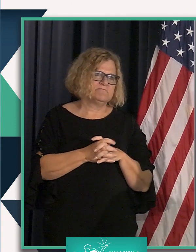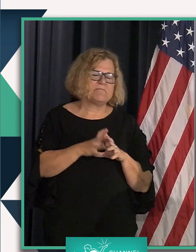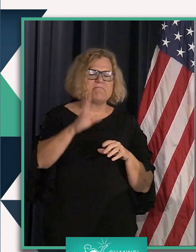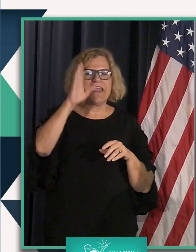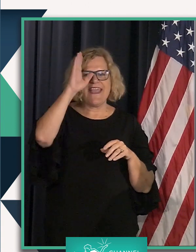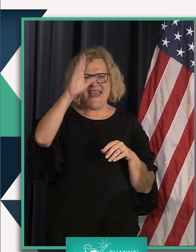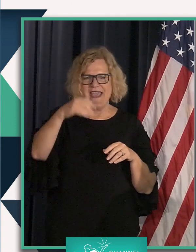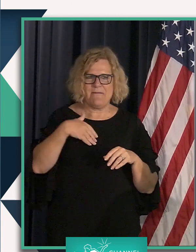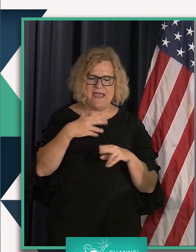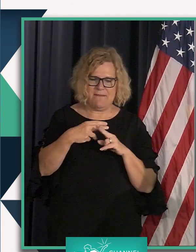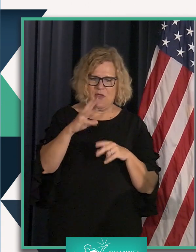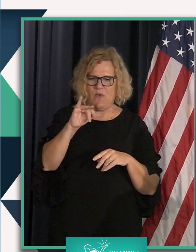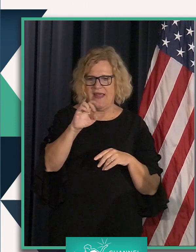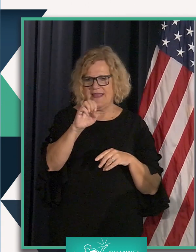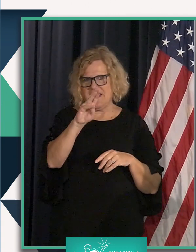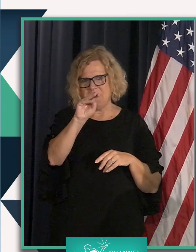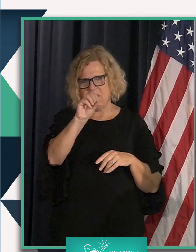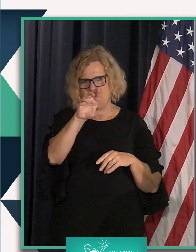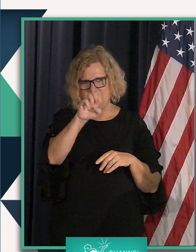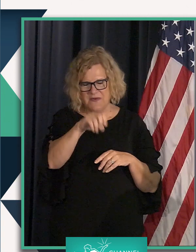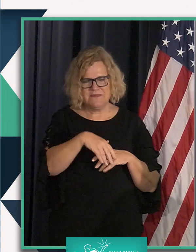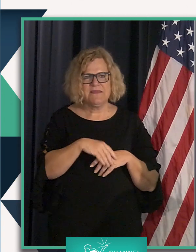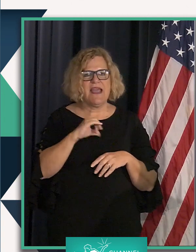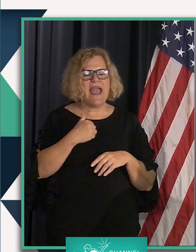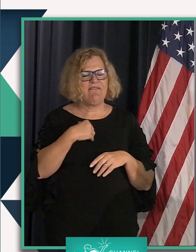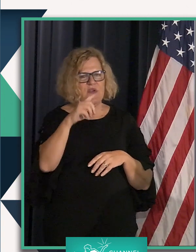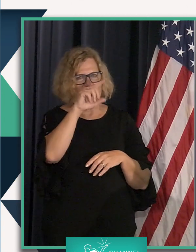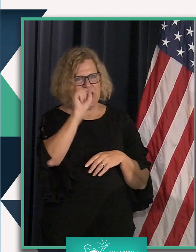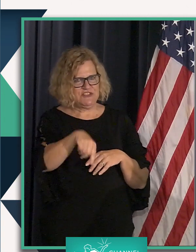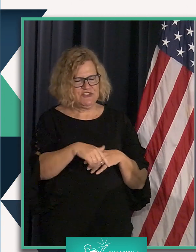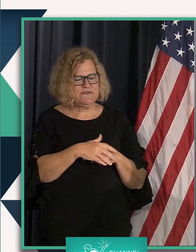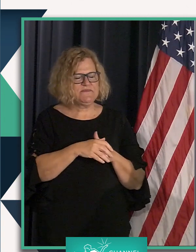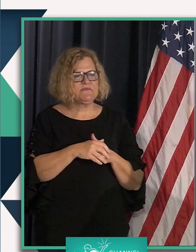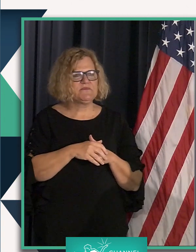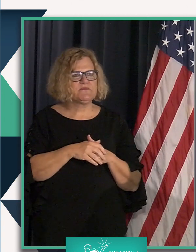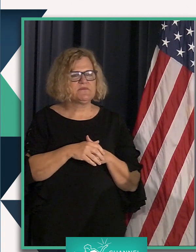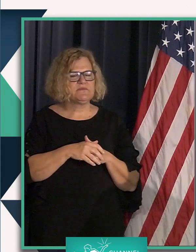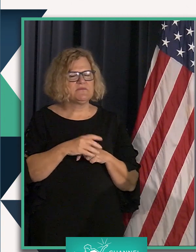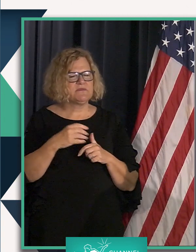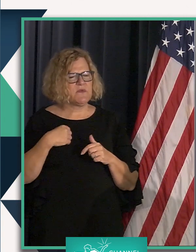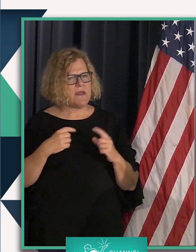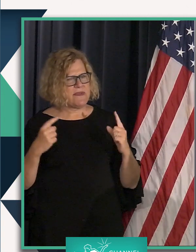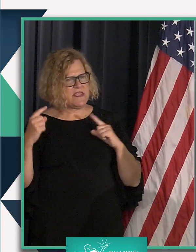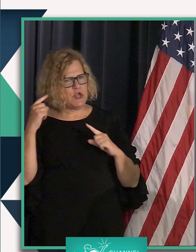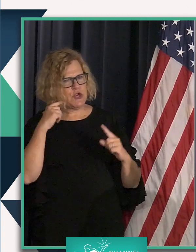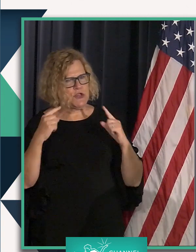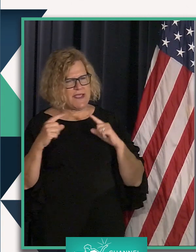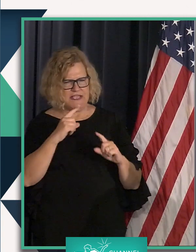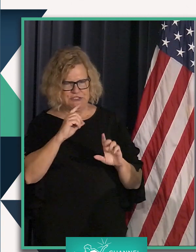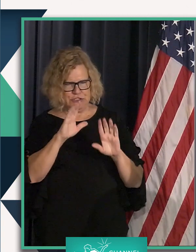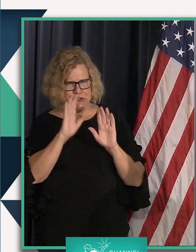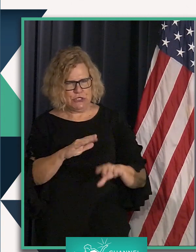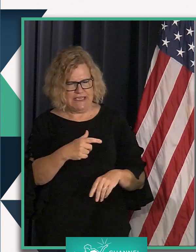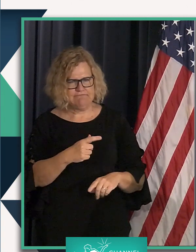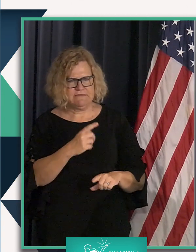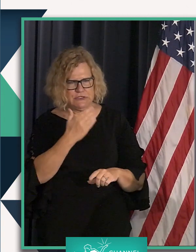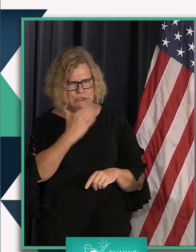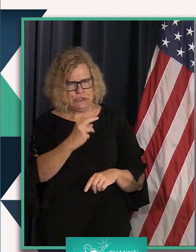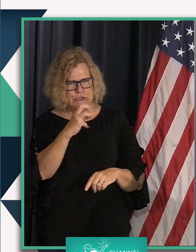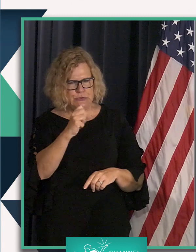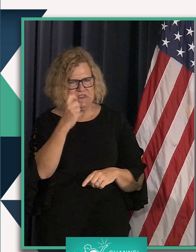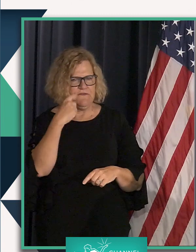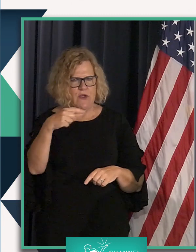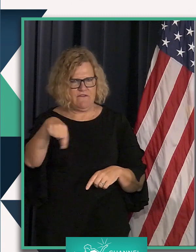Hi, my name is Willie Moore, and I have a question. From what I'm hearing, this is great, and it's great news